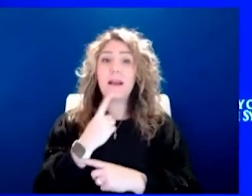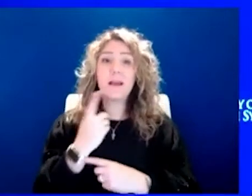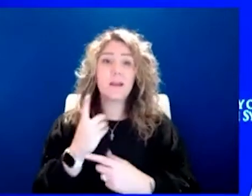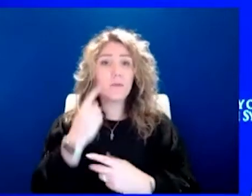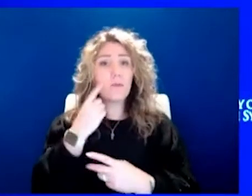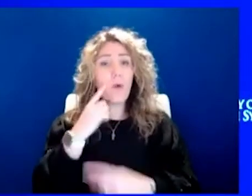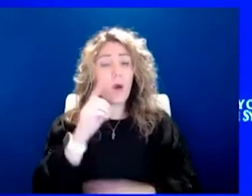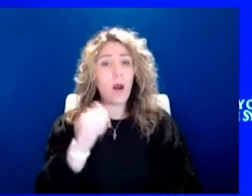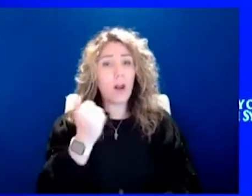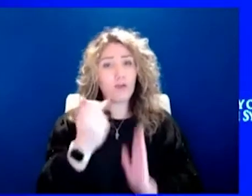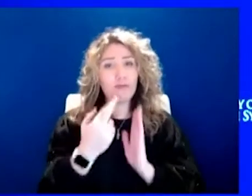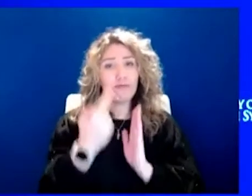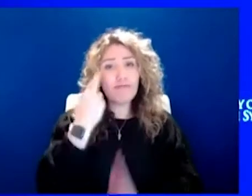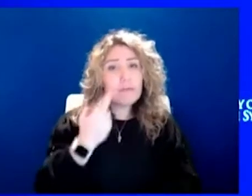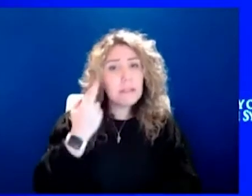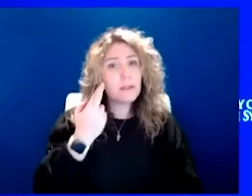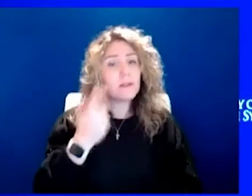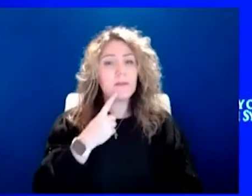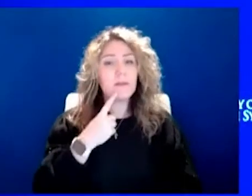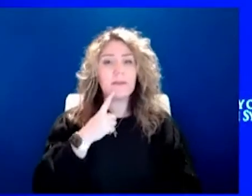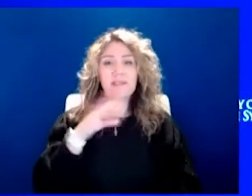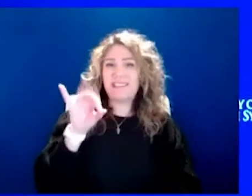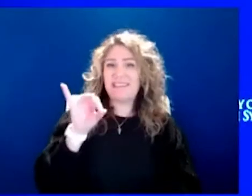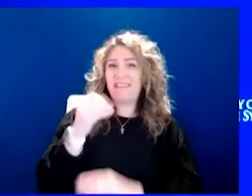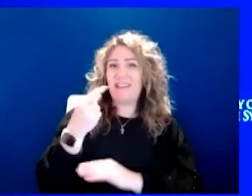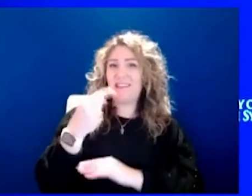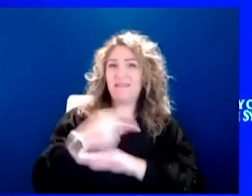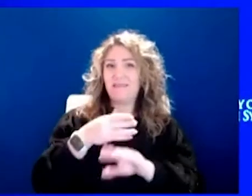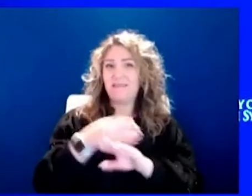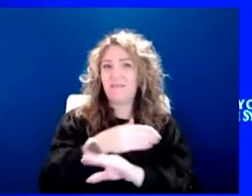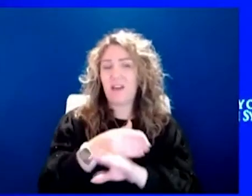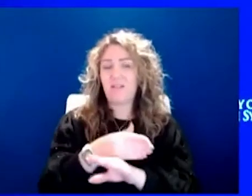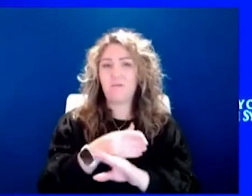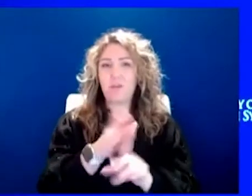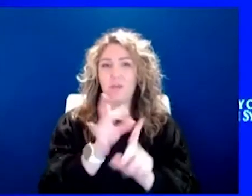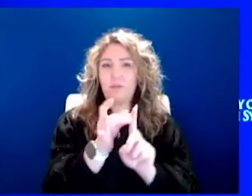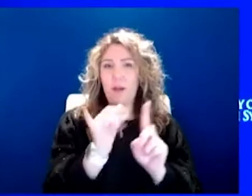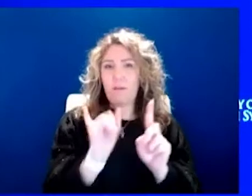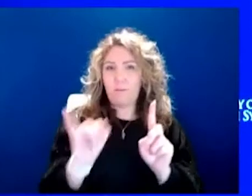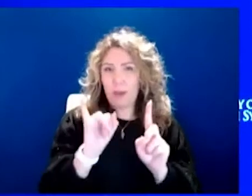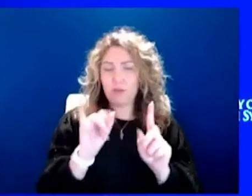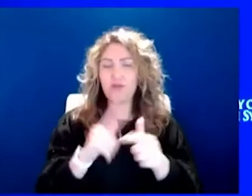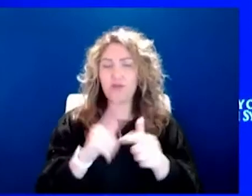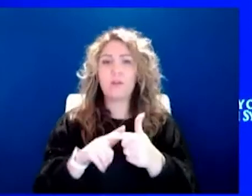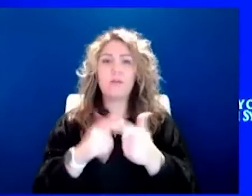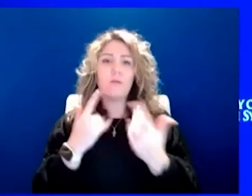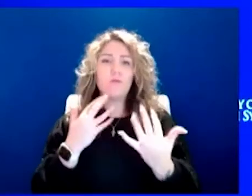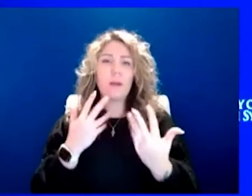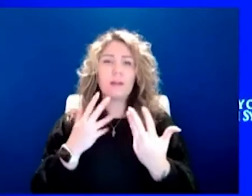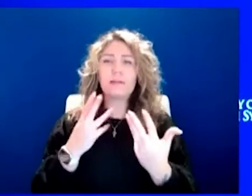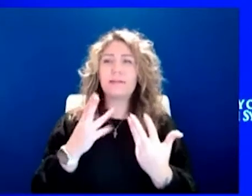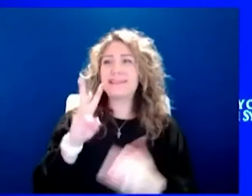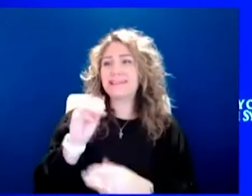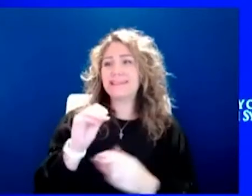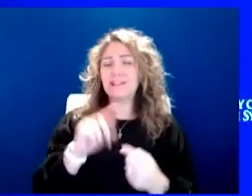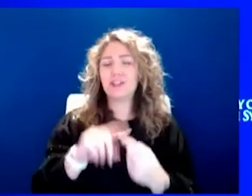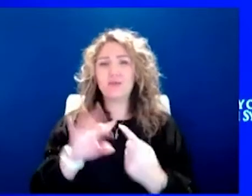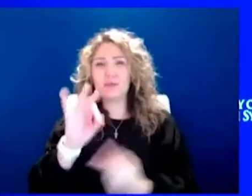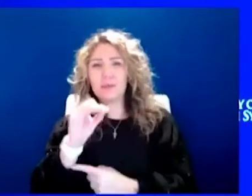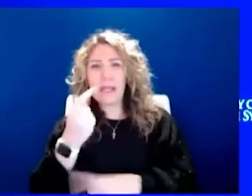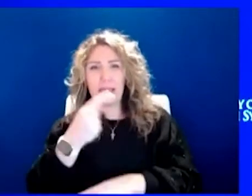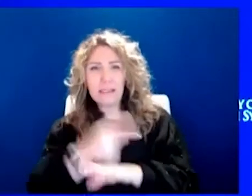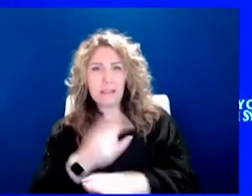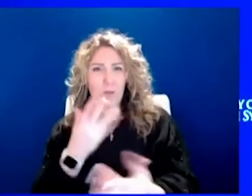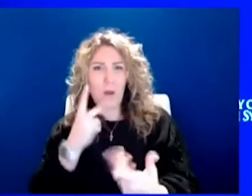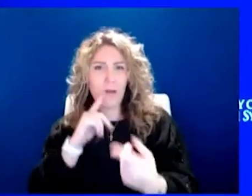purposes, there is 90 days after that infection, I would say probably waiting 60 or 90 days before getting that booster. And that booster